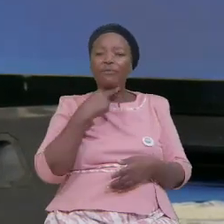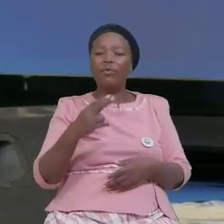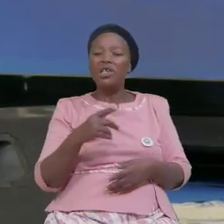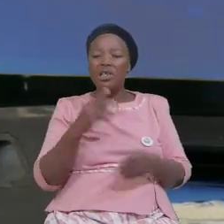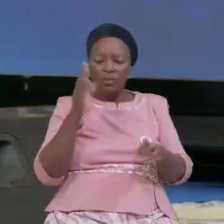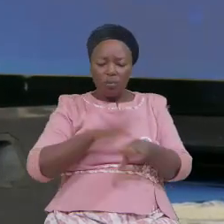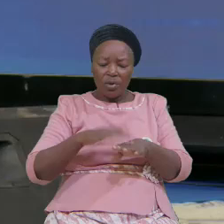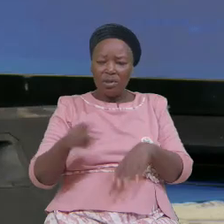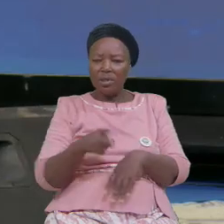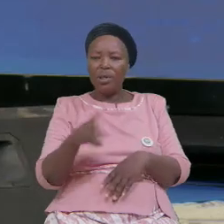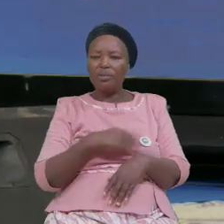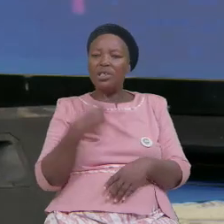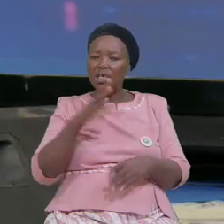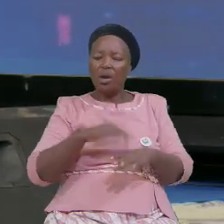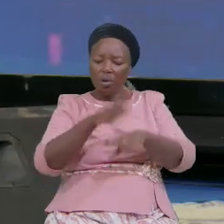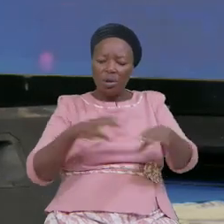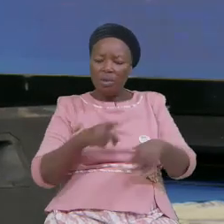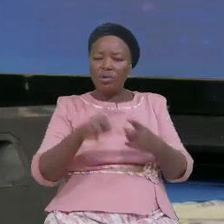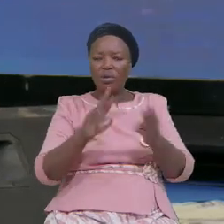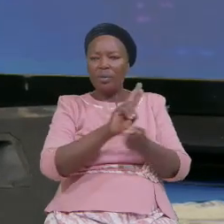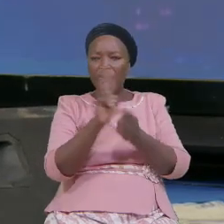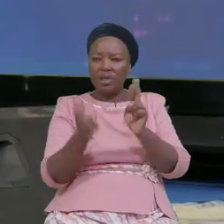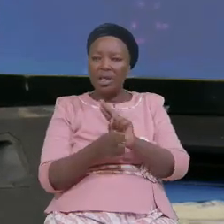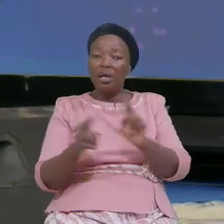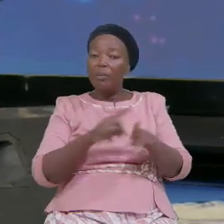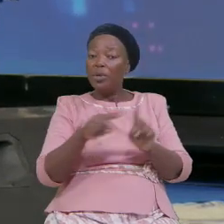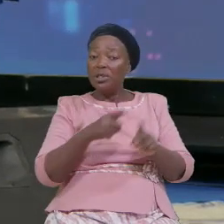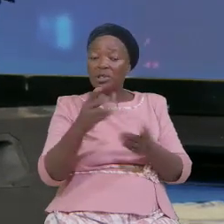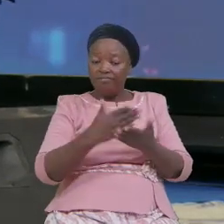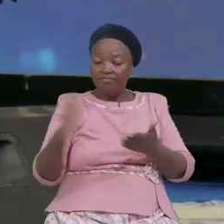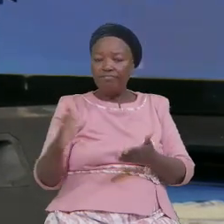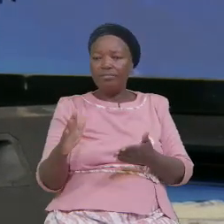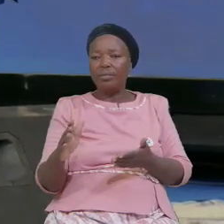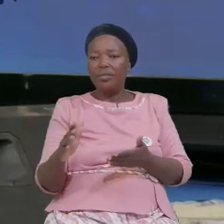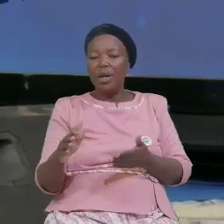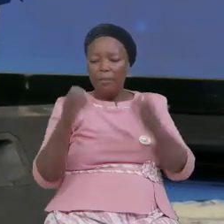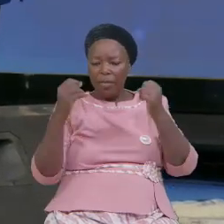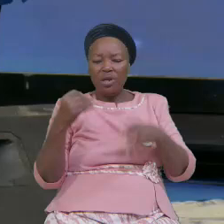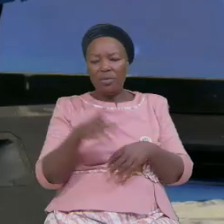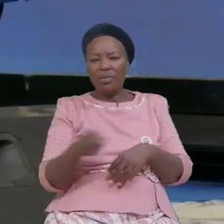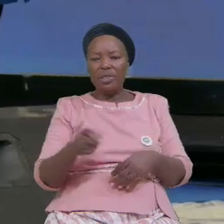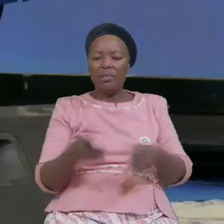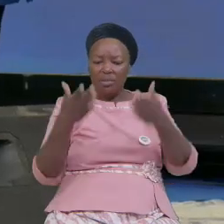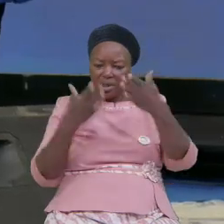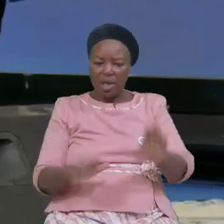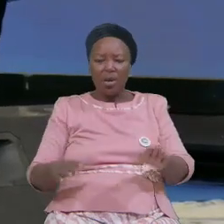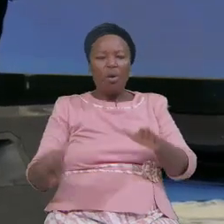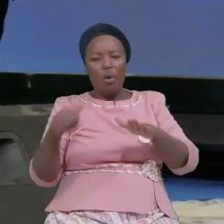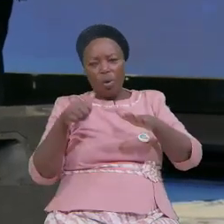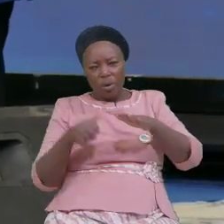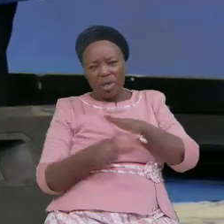them, calling them to repentance. They resisted. Many of them perished under